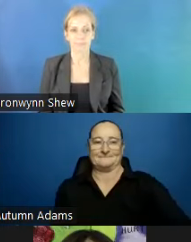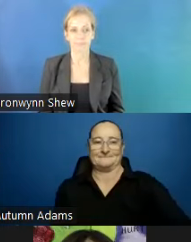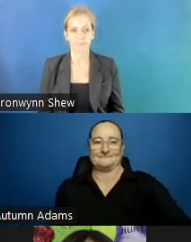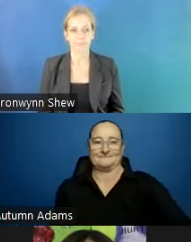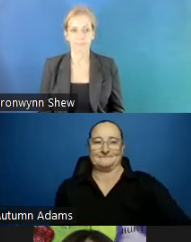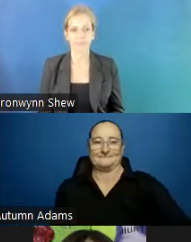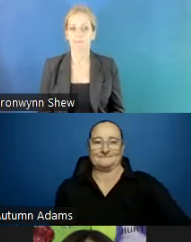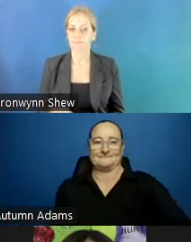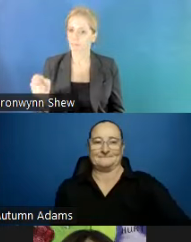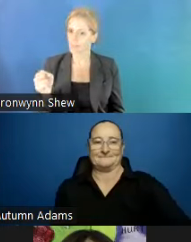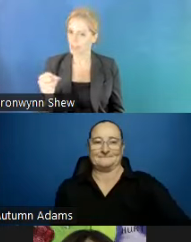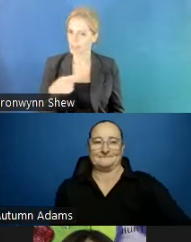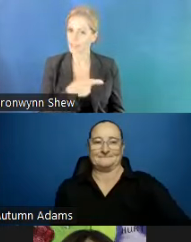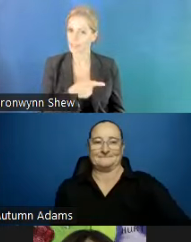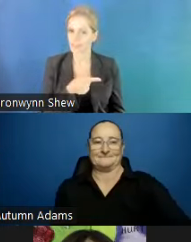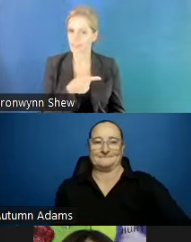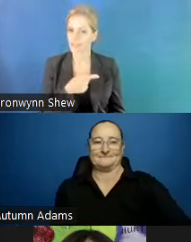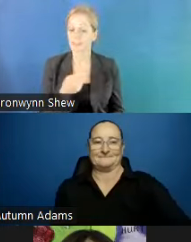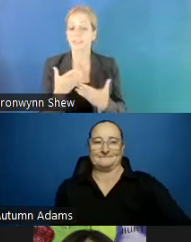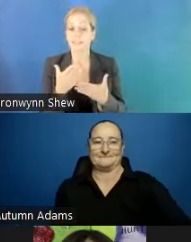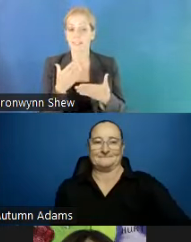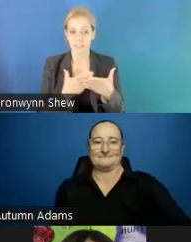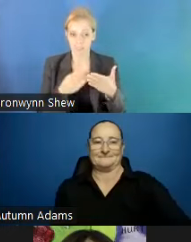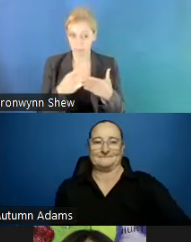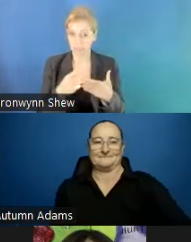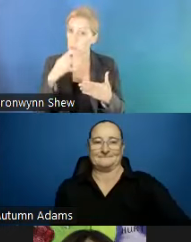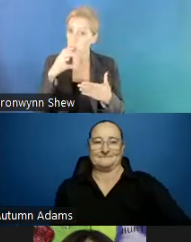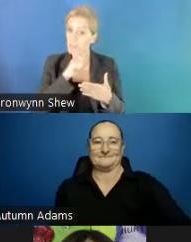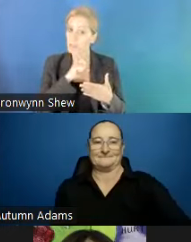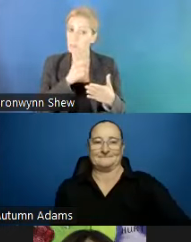Yes, some of you guys guessed pretty accurately.